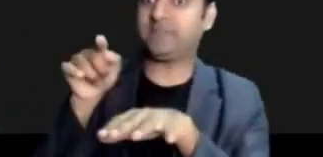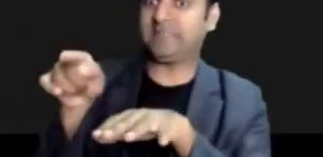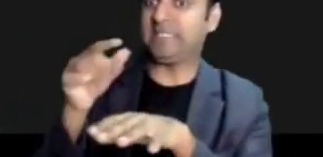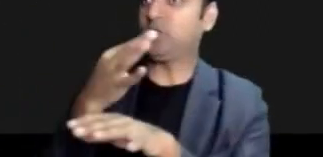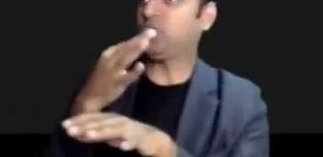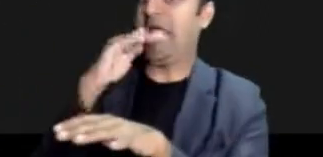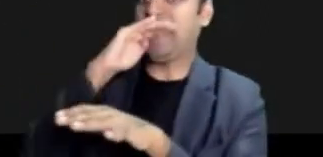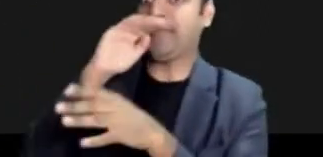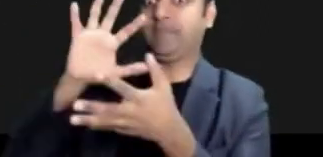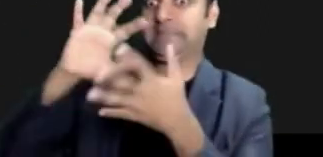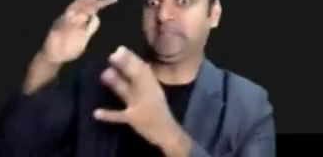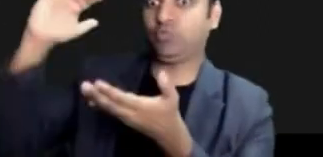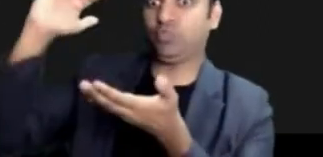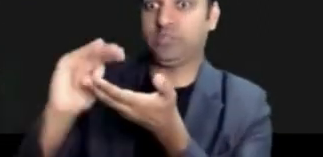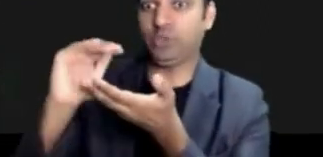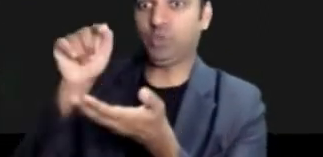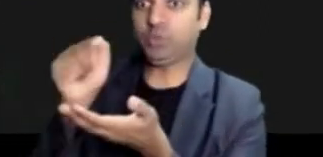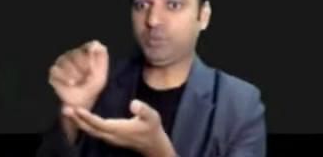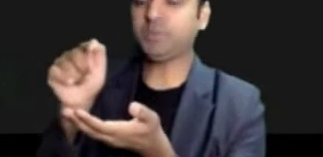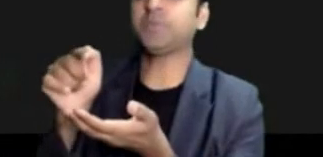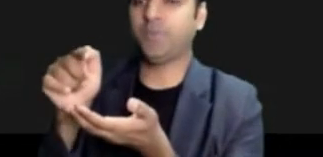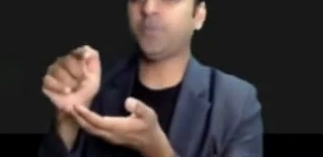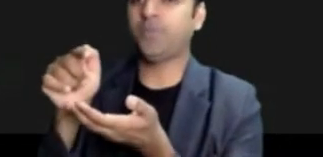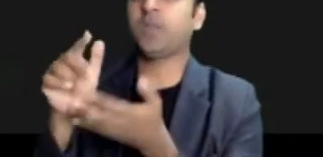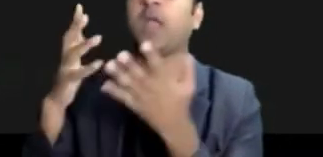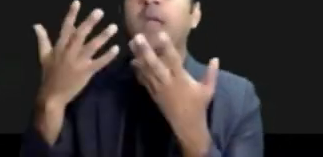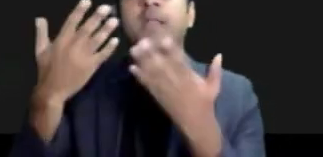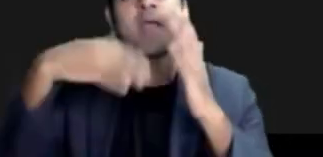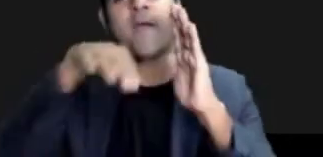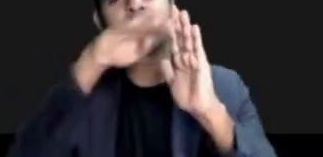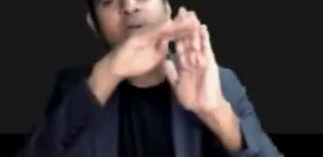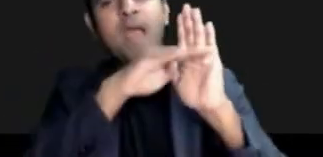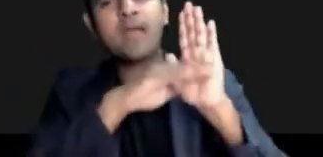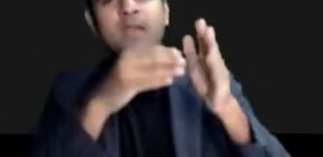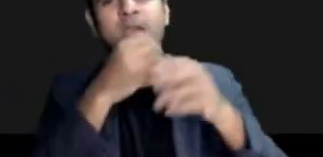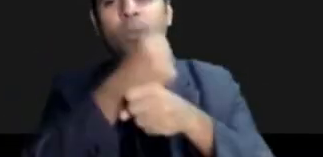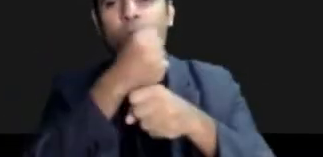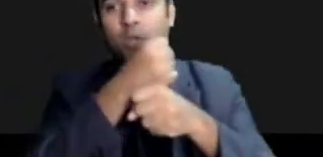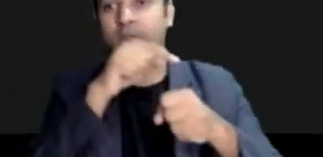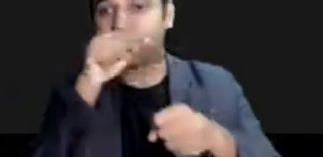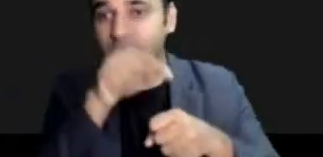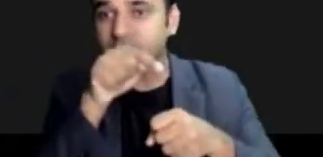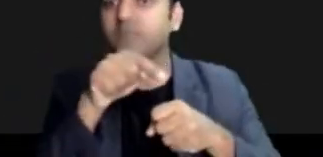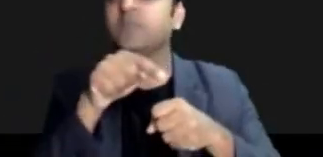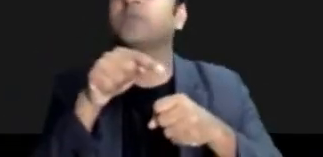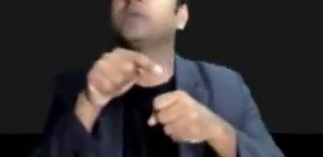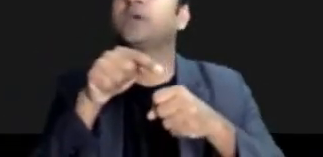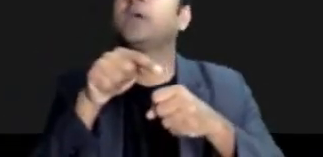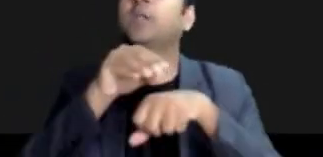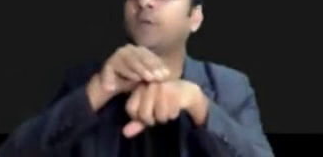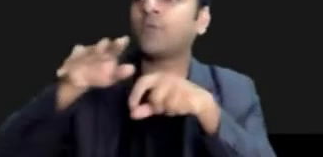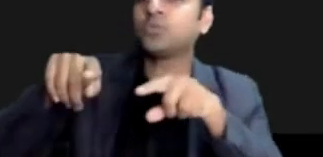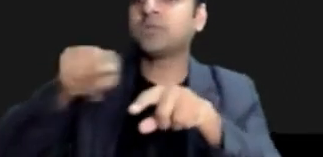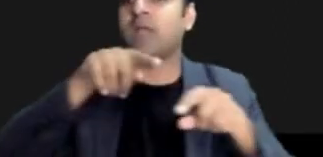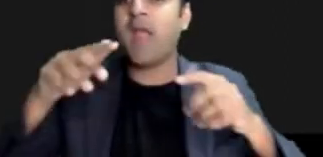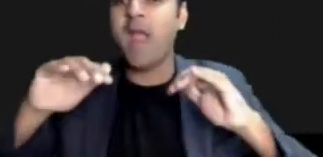influencing every process of issues of disaster risk reduction, and that would include maybe the development of